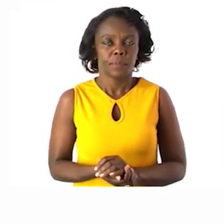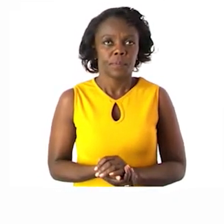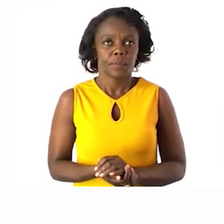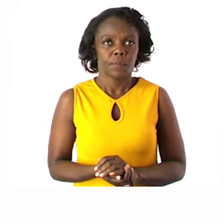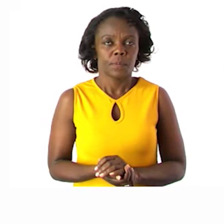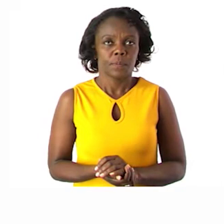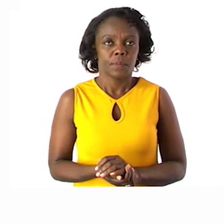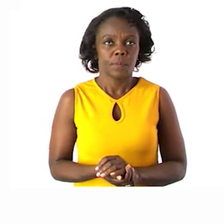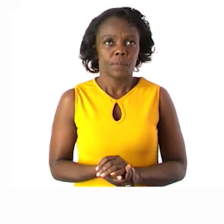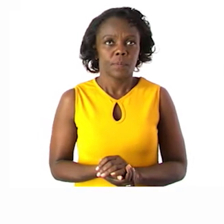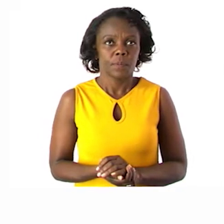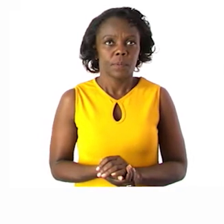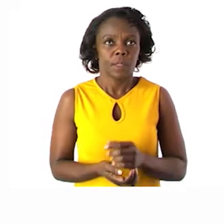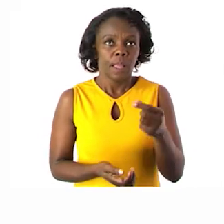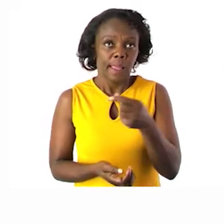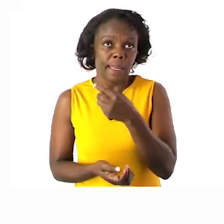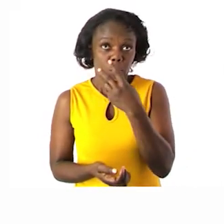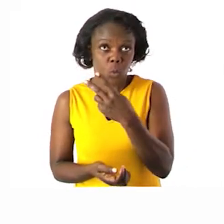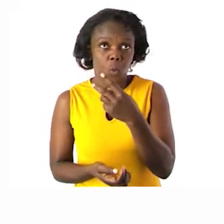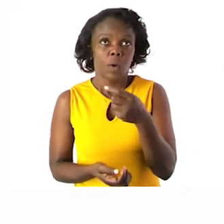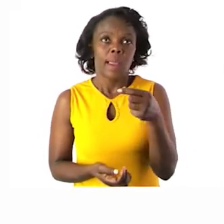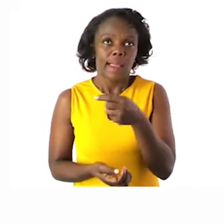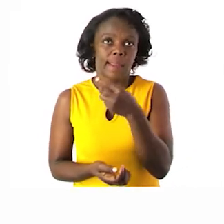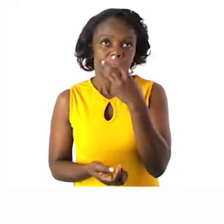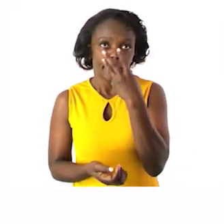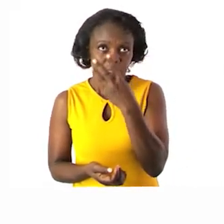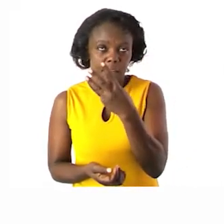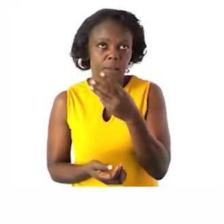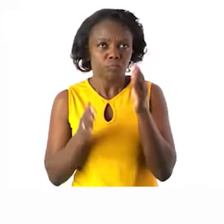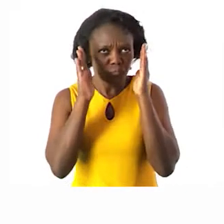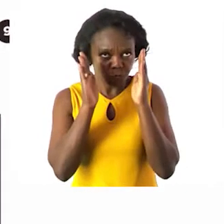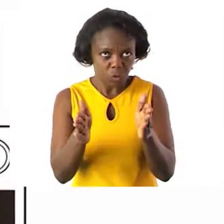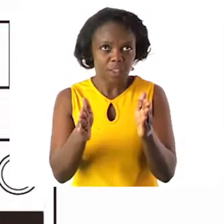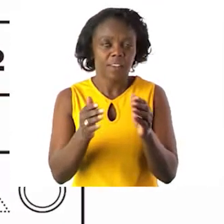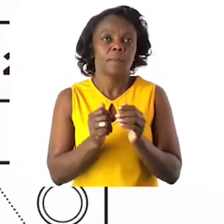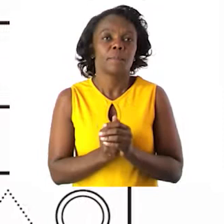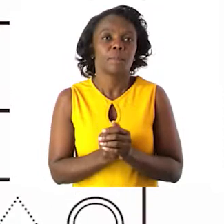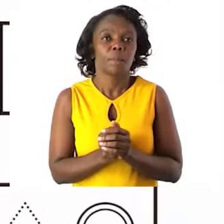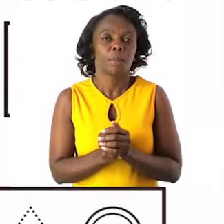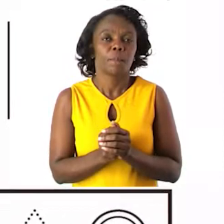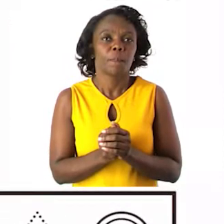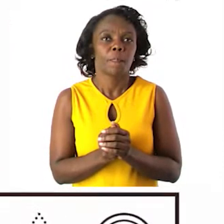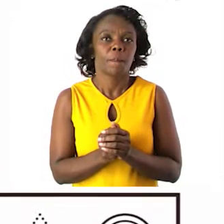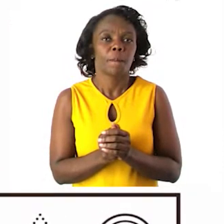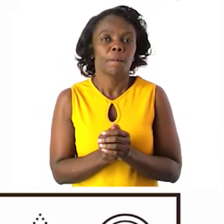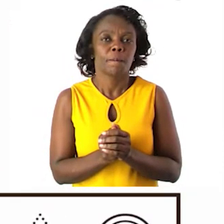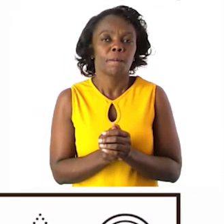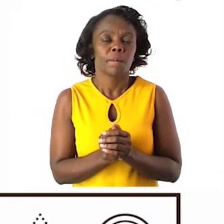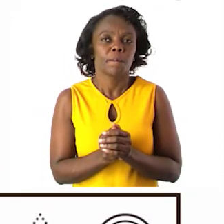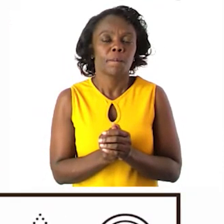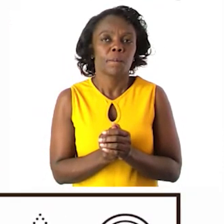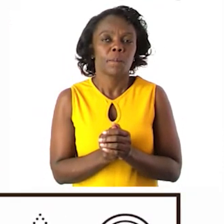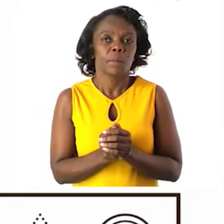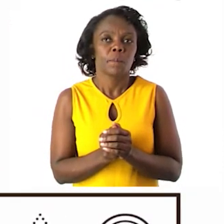Now the grade 2s and the grade 3s, both of you have to concentrate because this topic is for both of you. We are